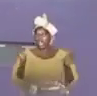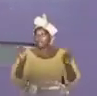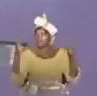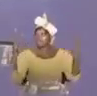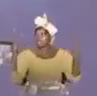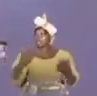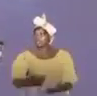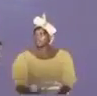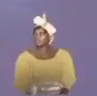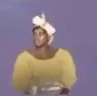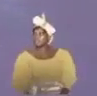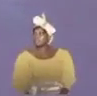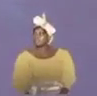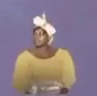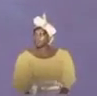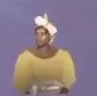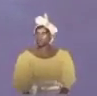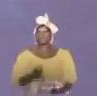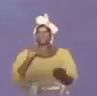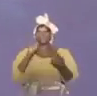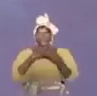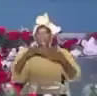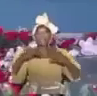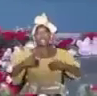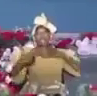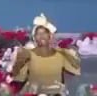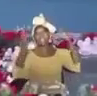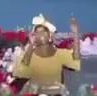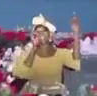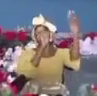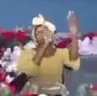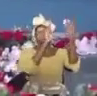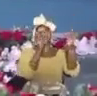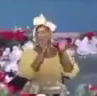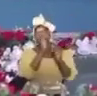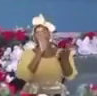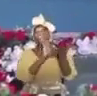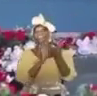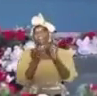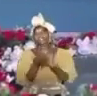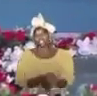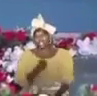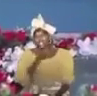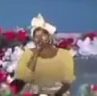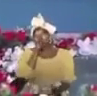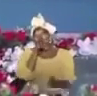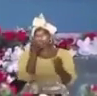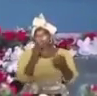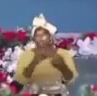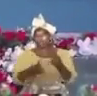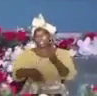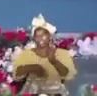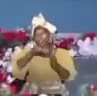Hallelujah. In addition to having an encounter with Jesus, you want to become spiritually minded?